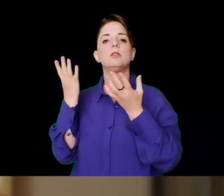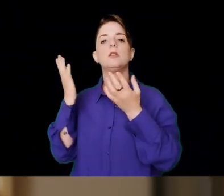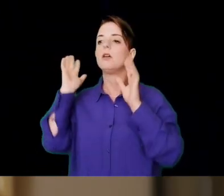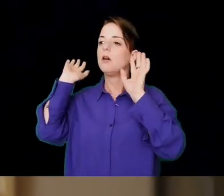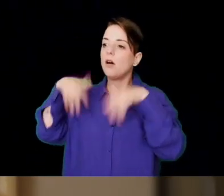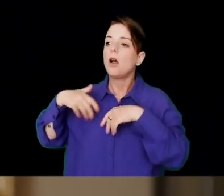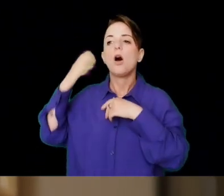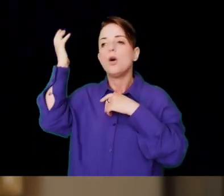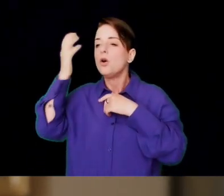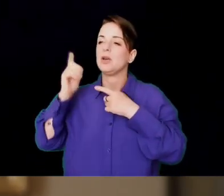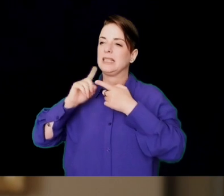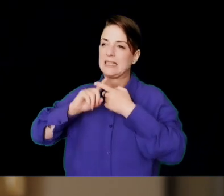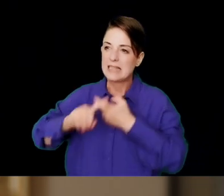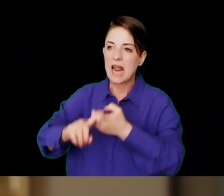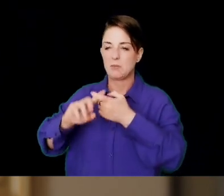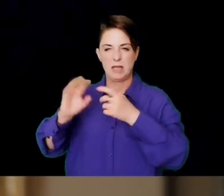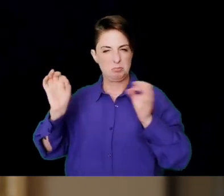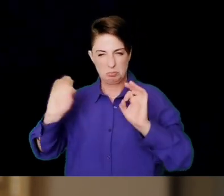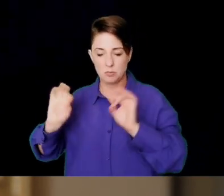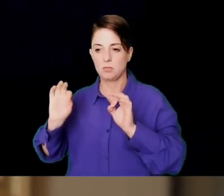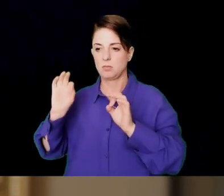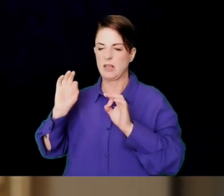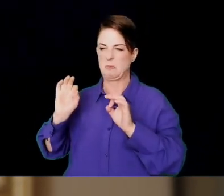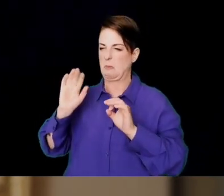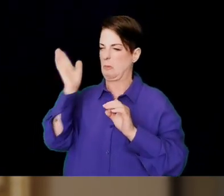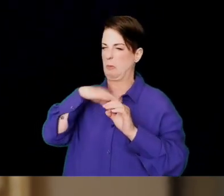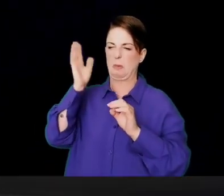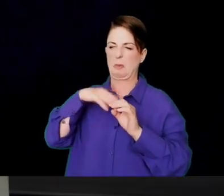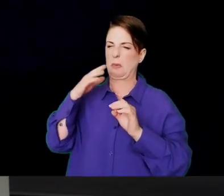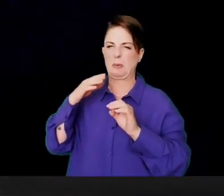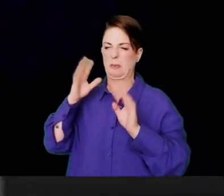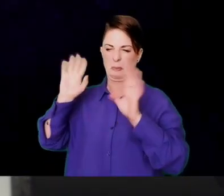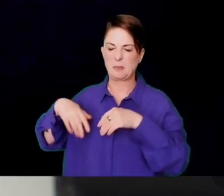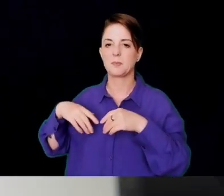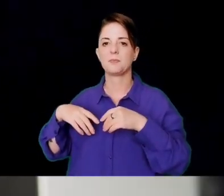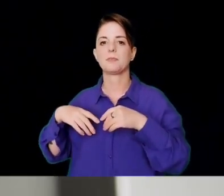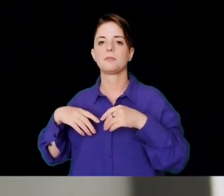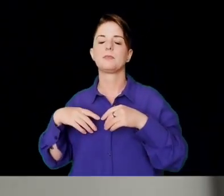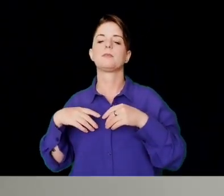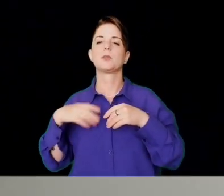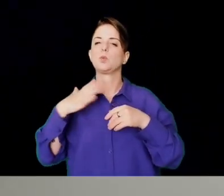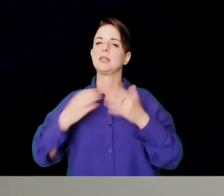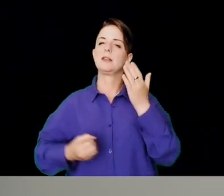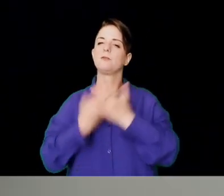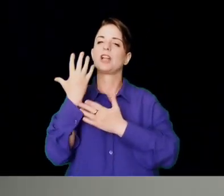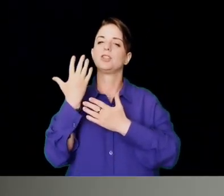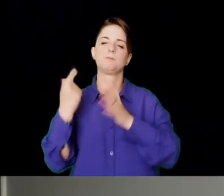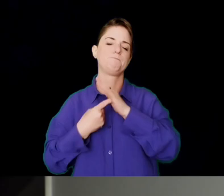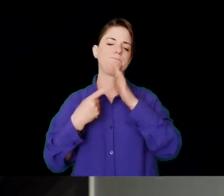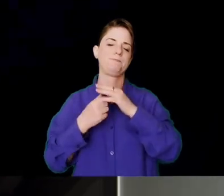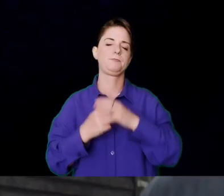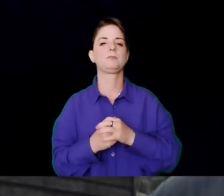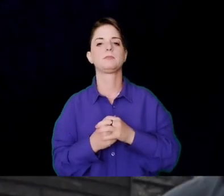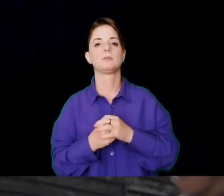going to worry about traceability or sustainability, any of those things, if it ain't fresh. Oh, it's got a lovely action.